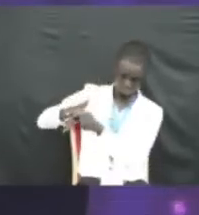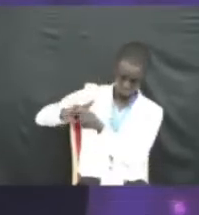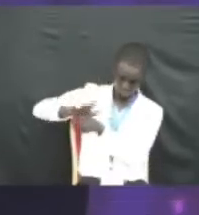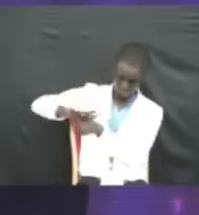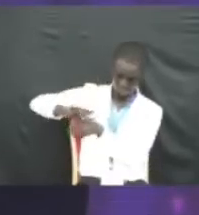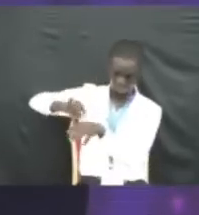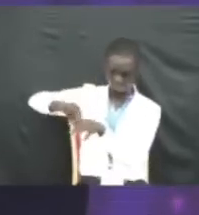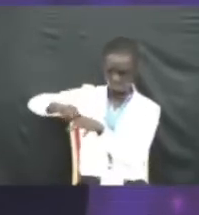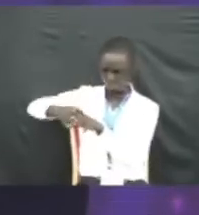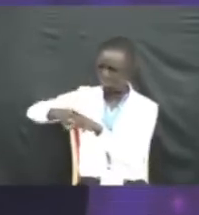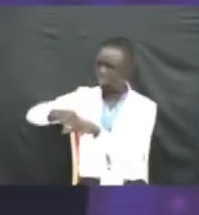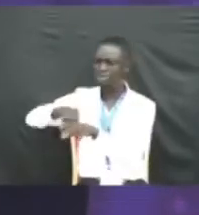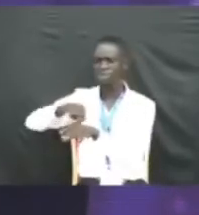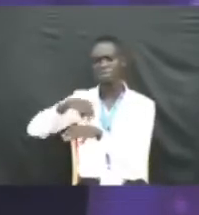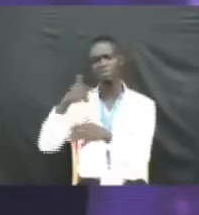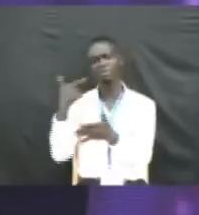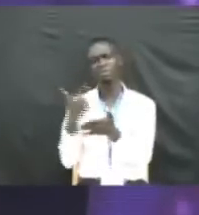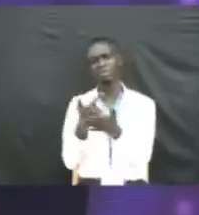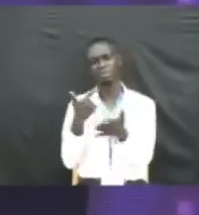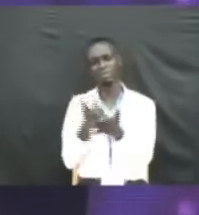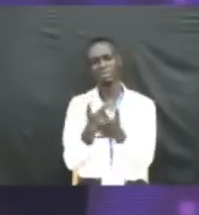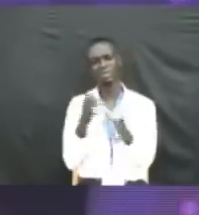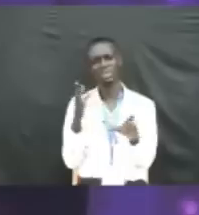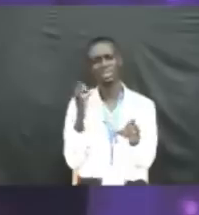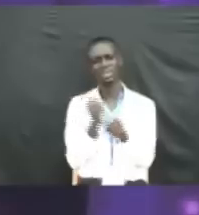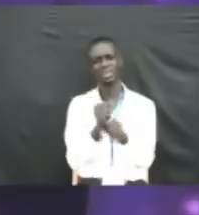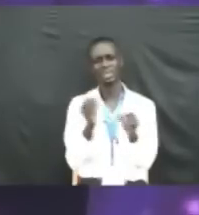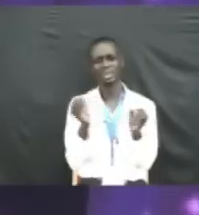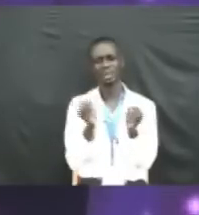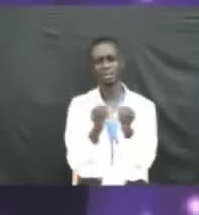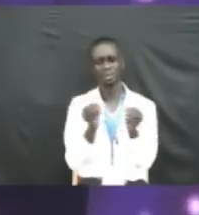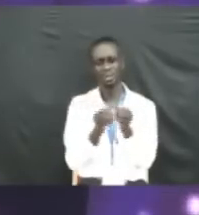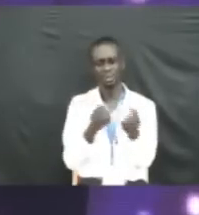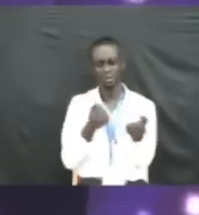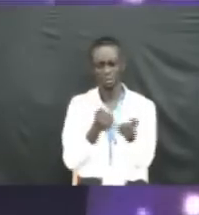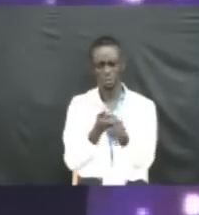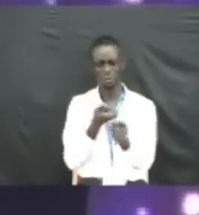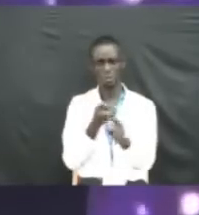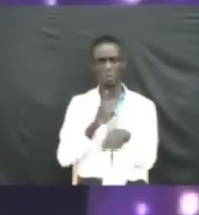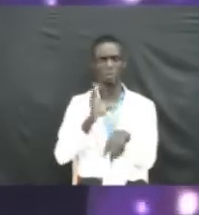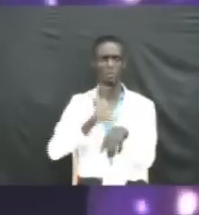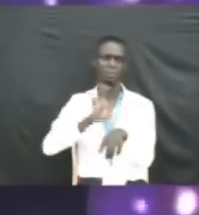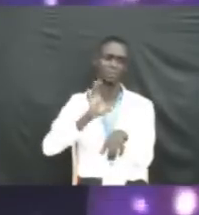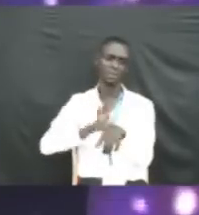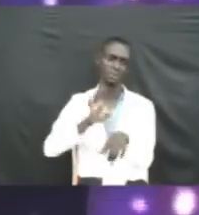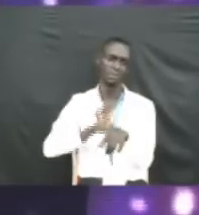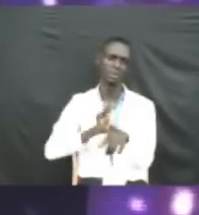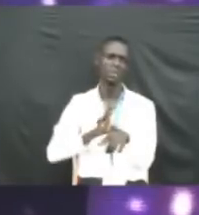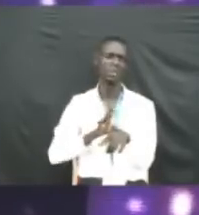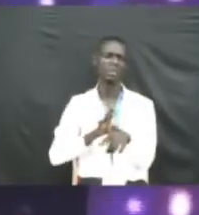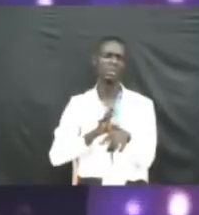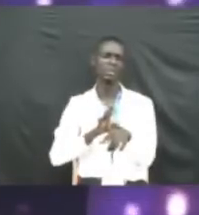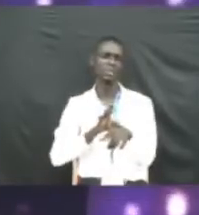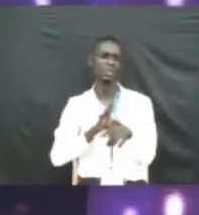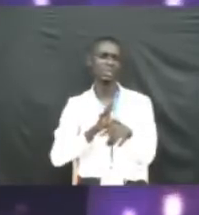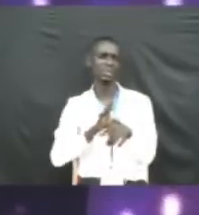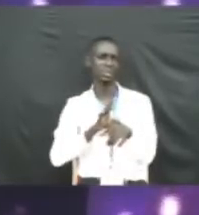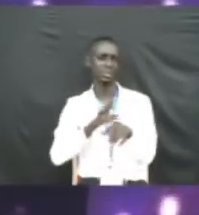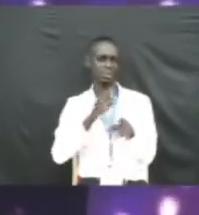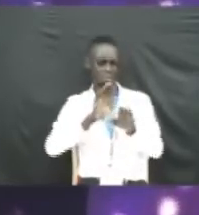The nation received significant relief from the church. You released this